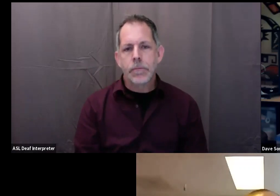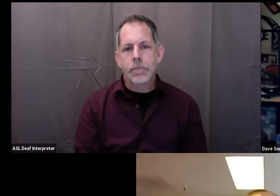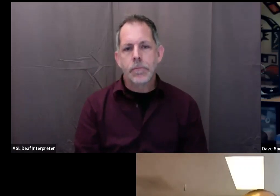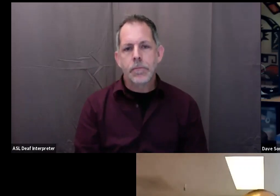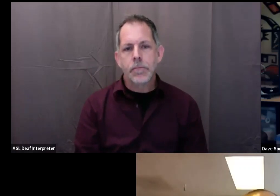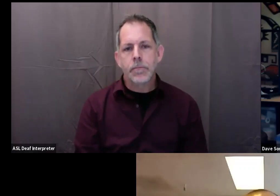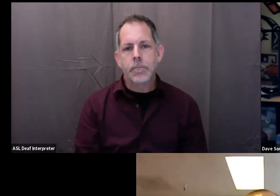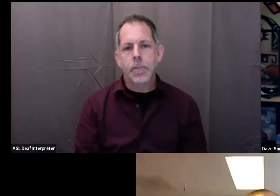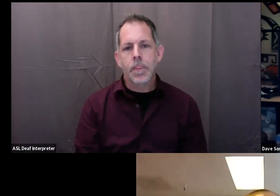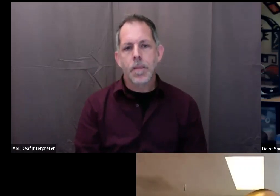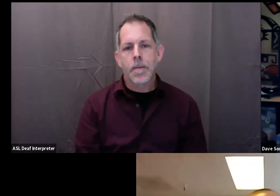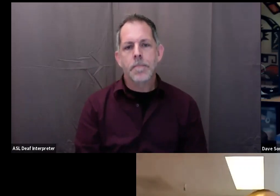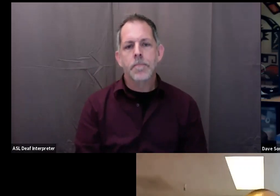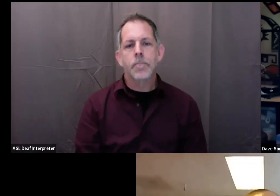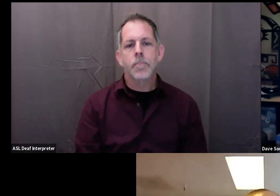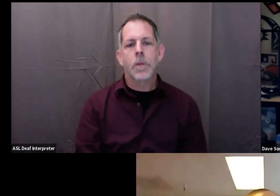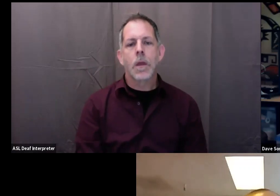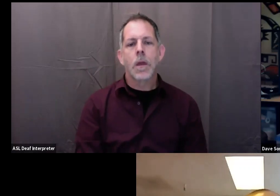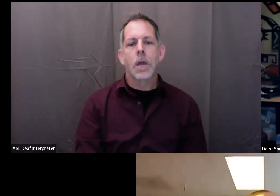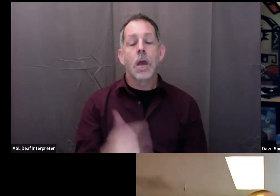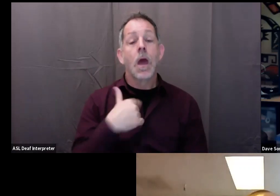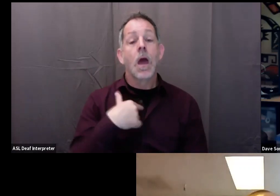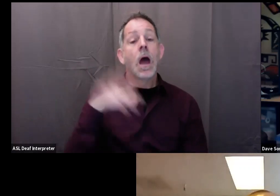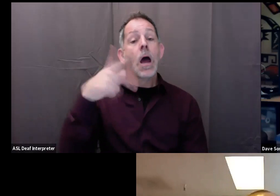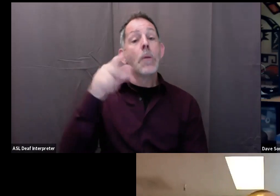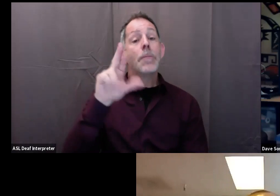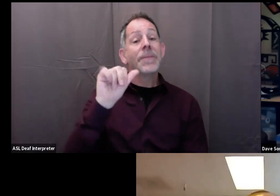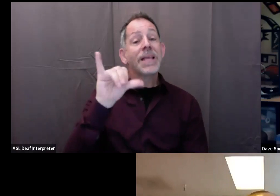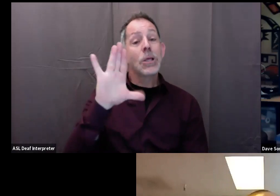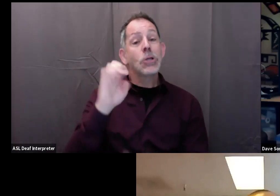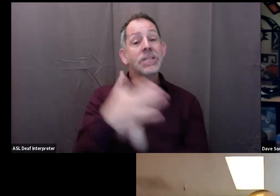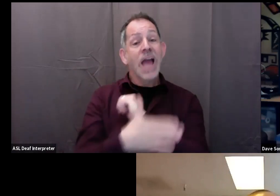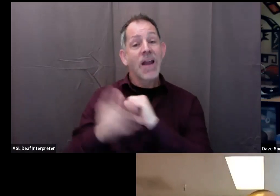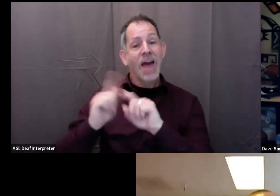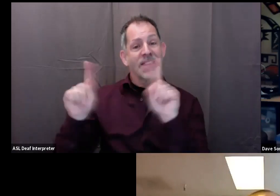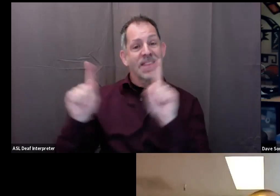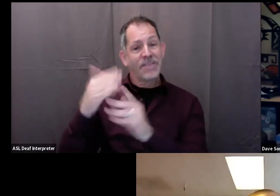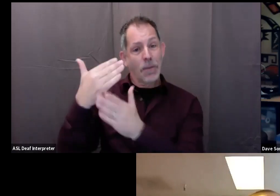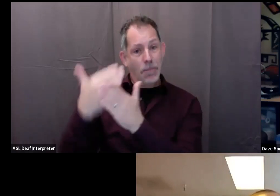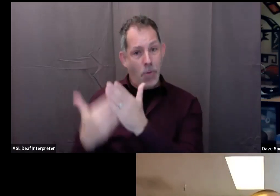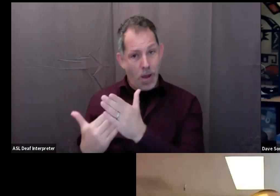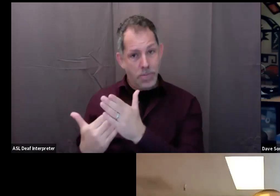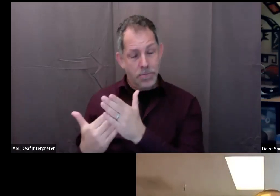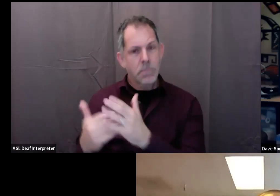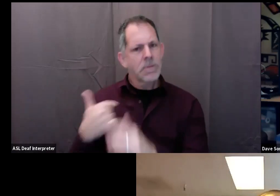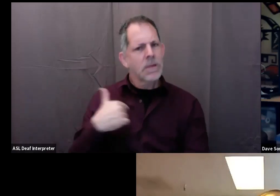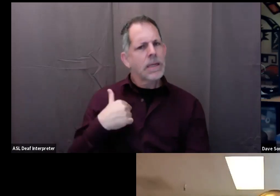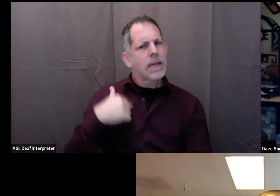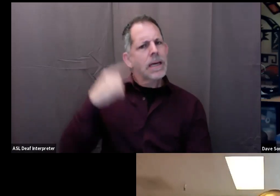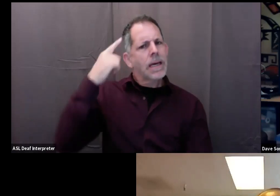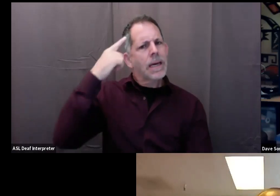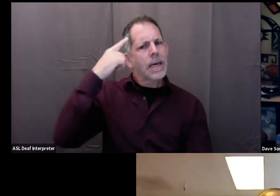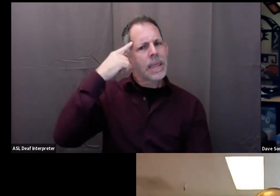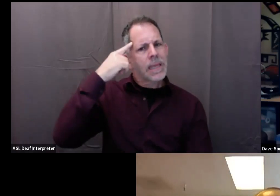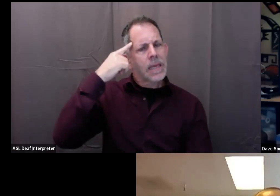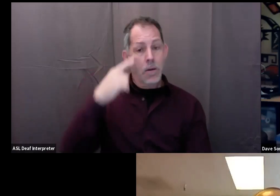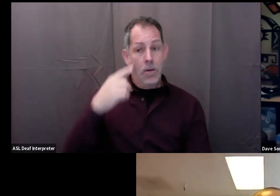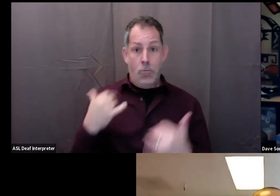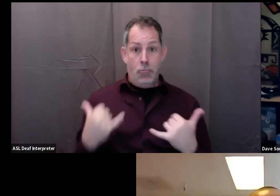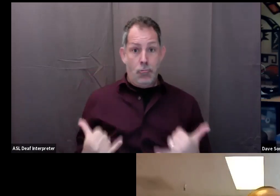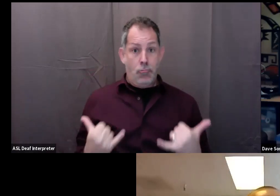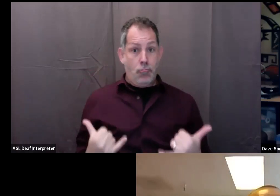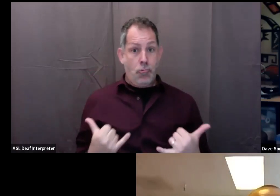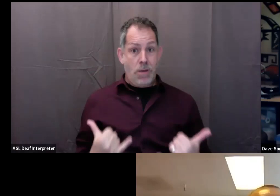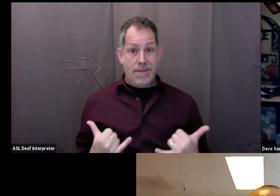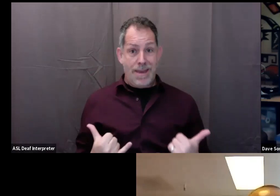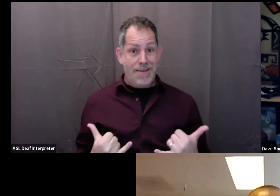is proposing to do that could make sense, but you know, in the immediate time, we've got this. I